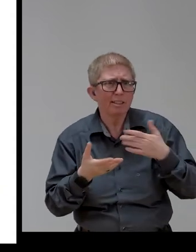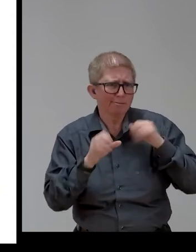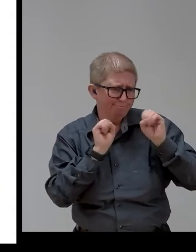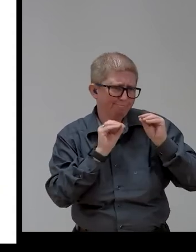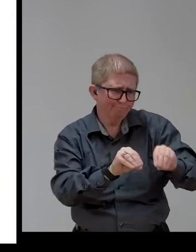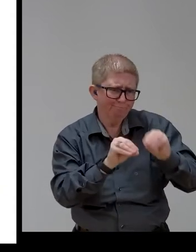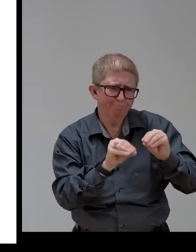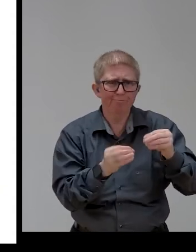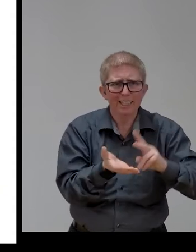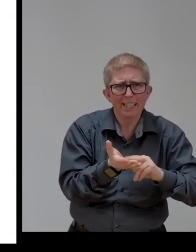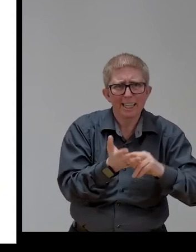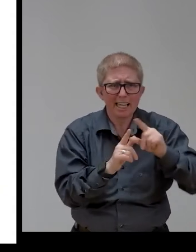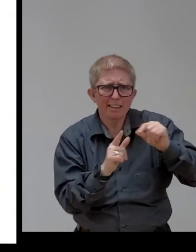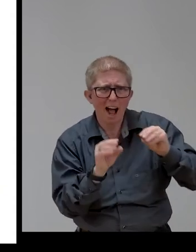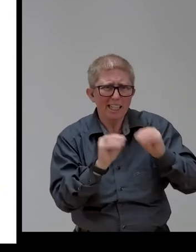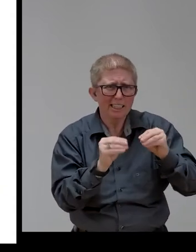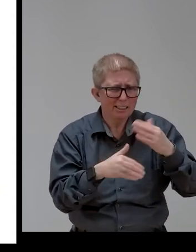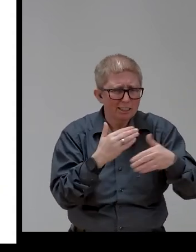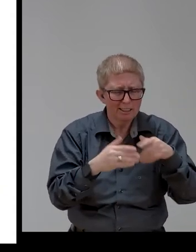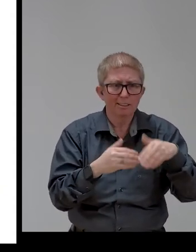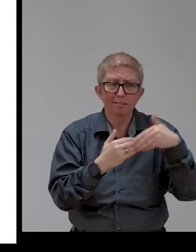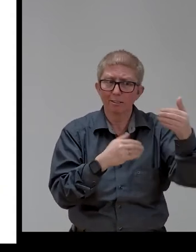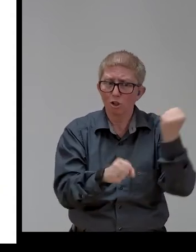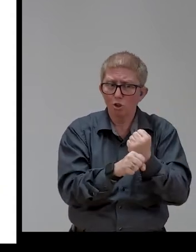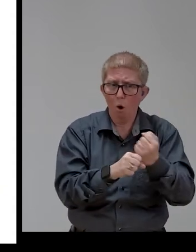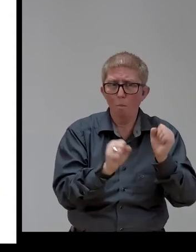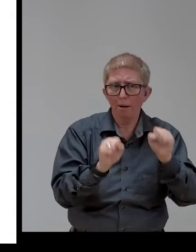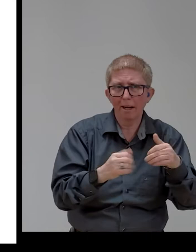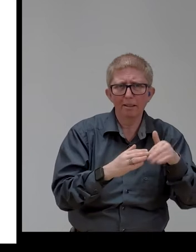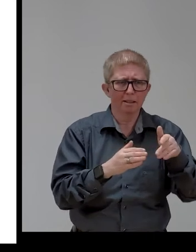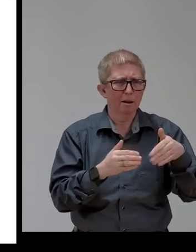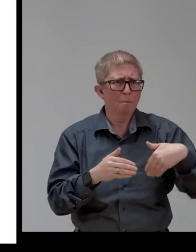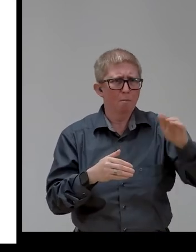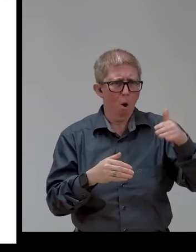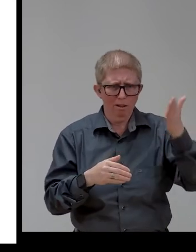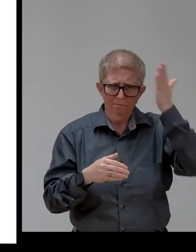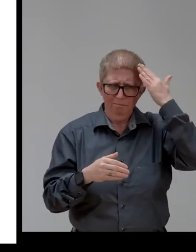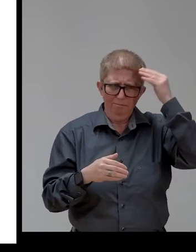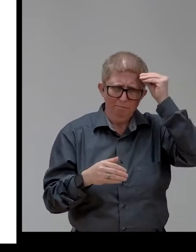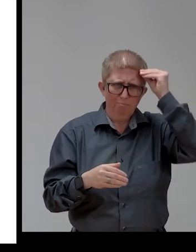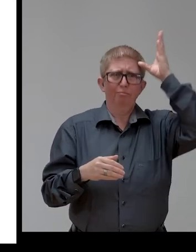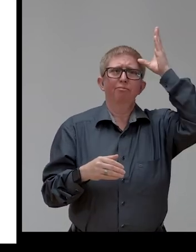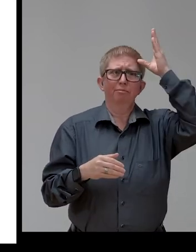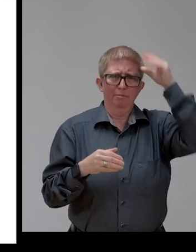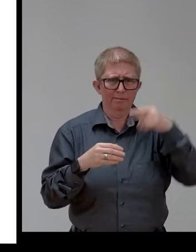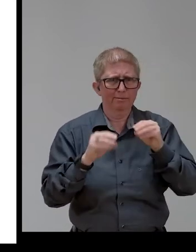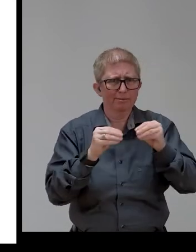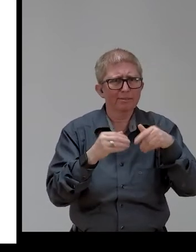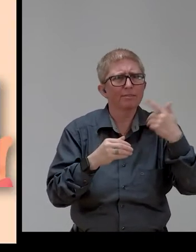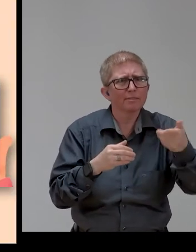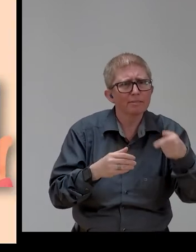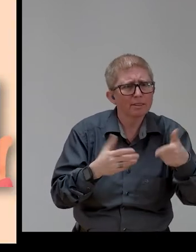technological jobs. And also to raise awareness on accessibility in digital products and environments.